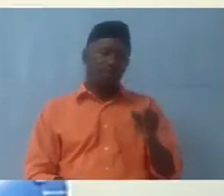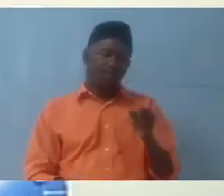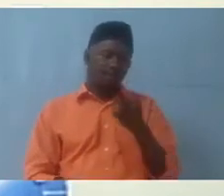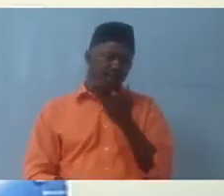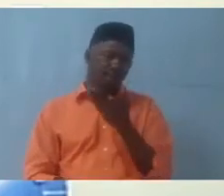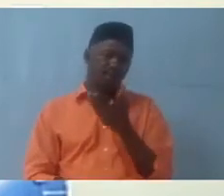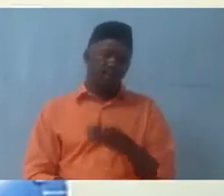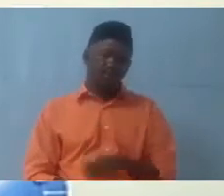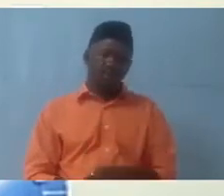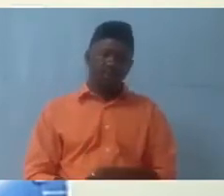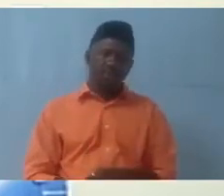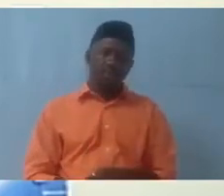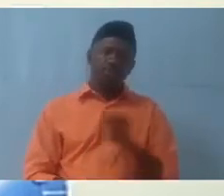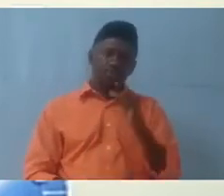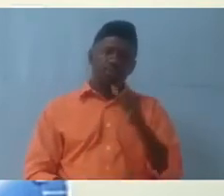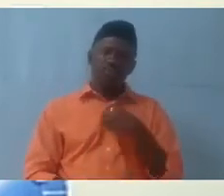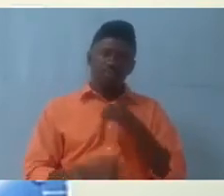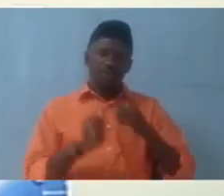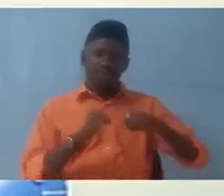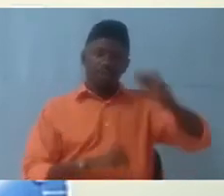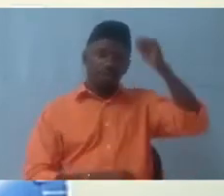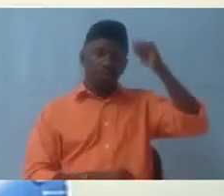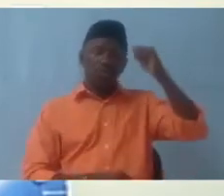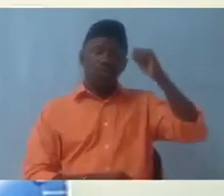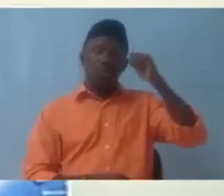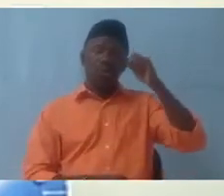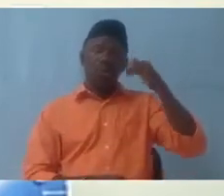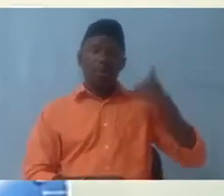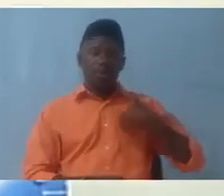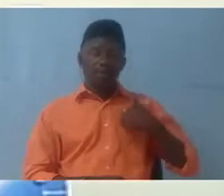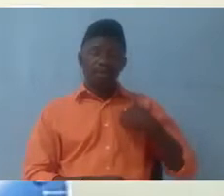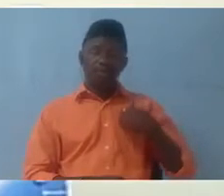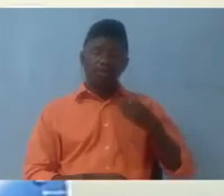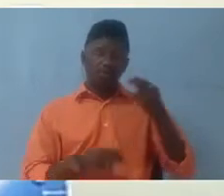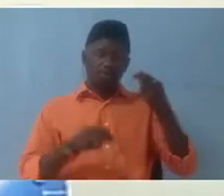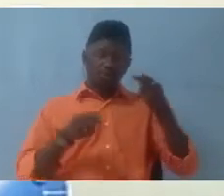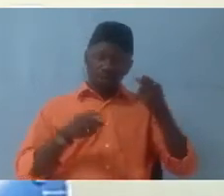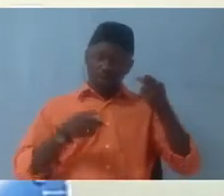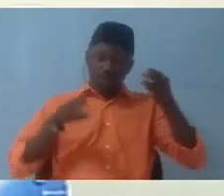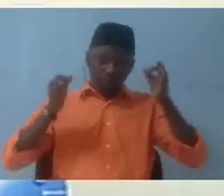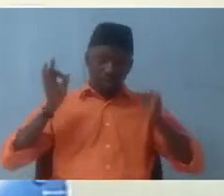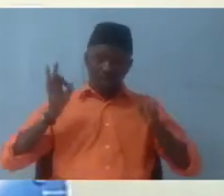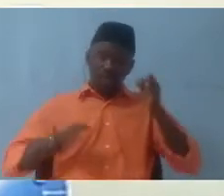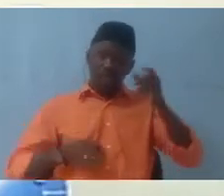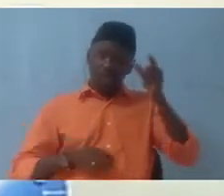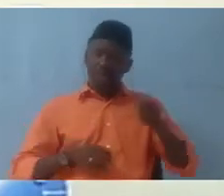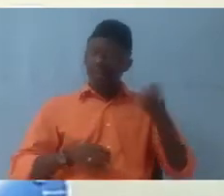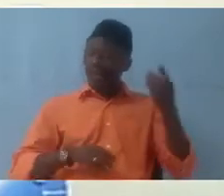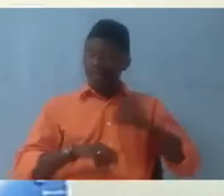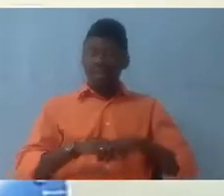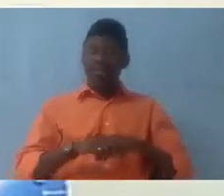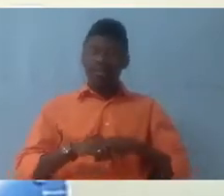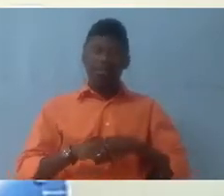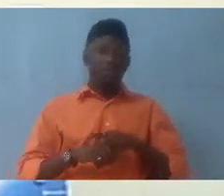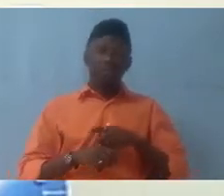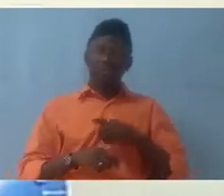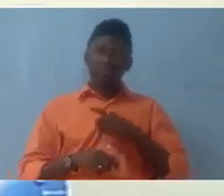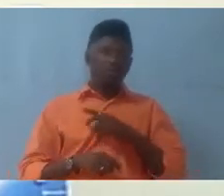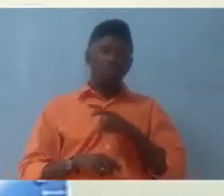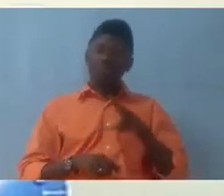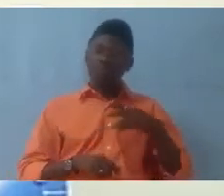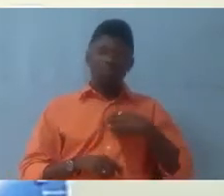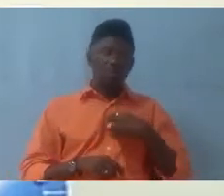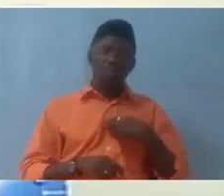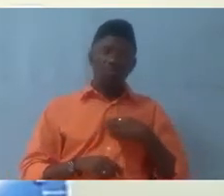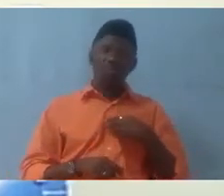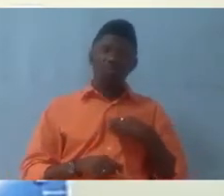bi some of our seniors at the time were really not buying the idea of using unconventional means to address this